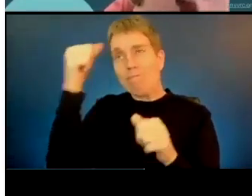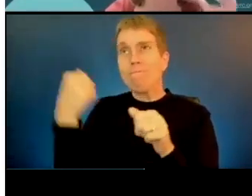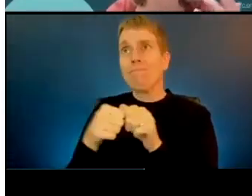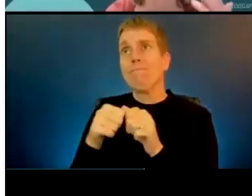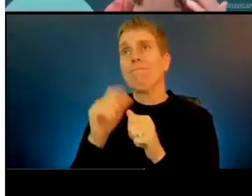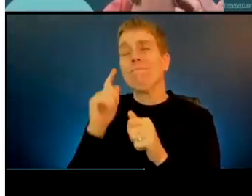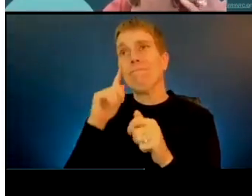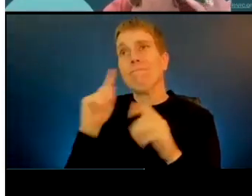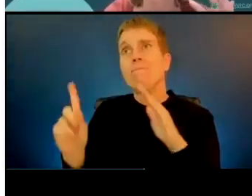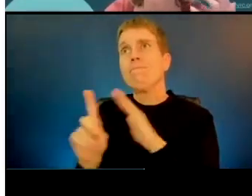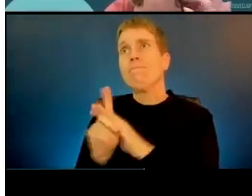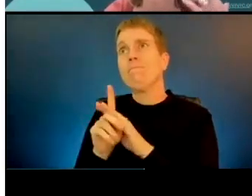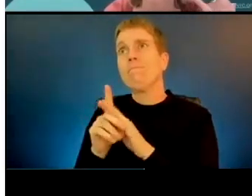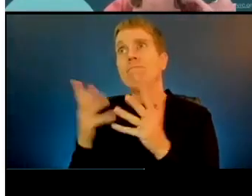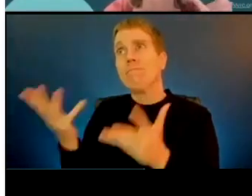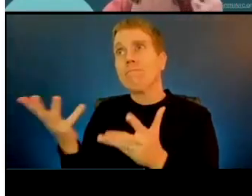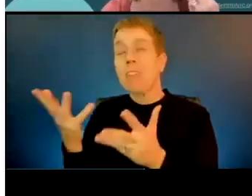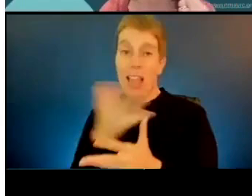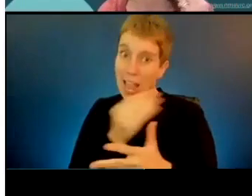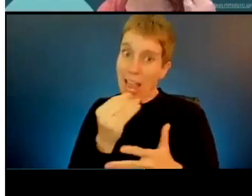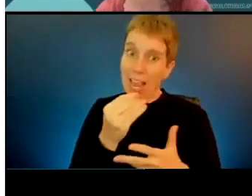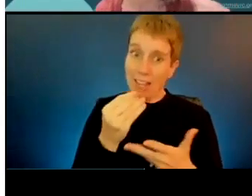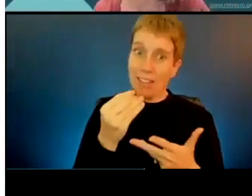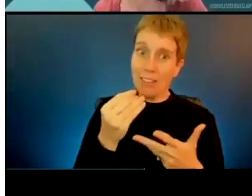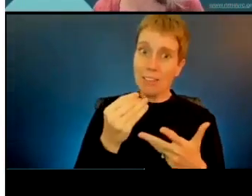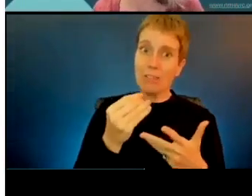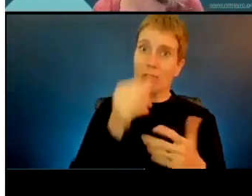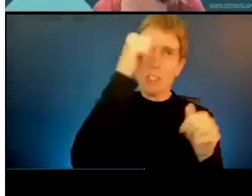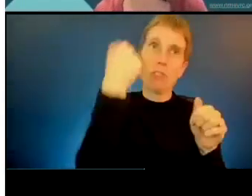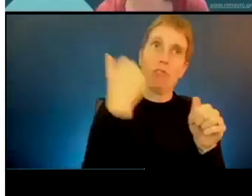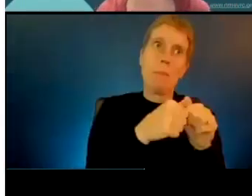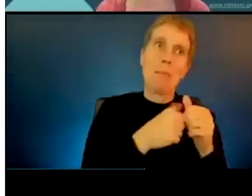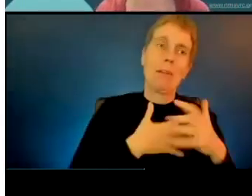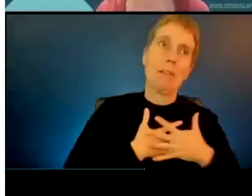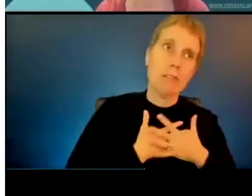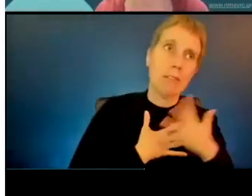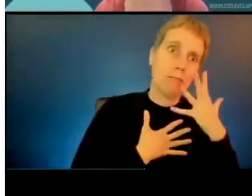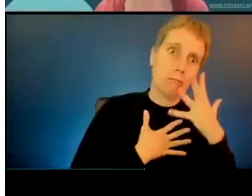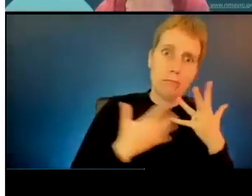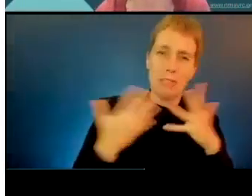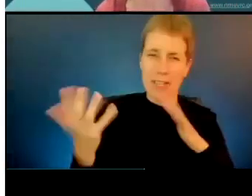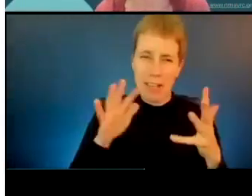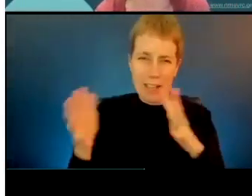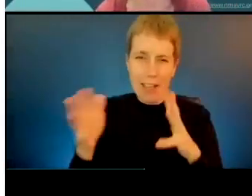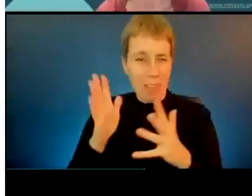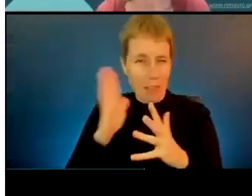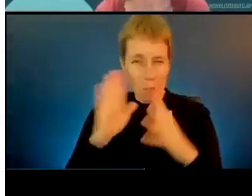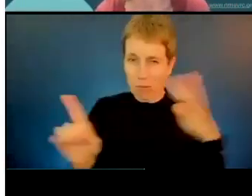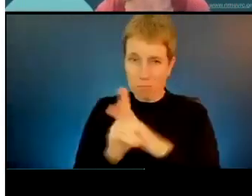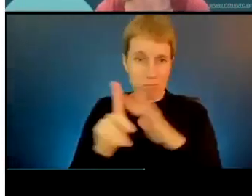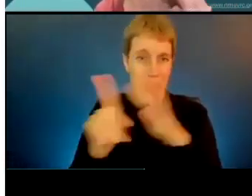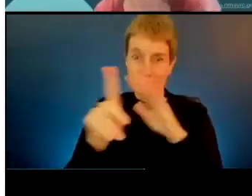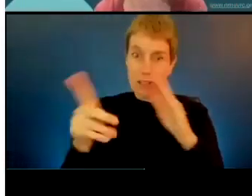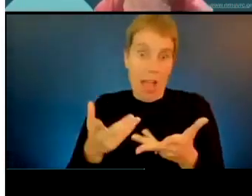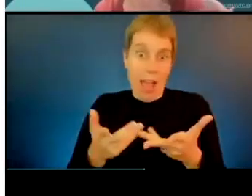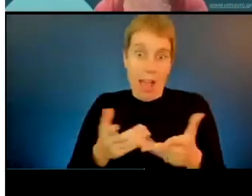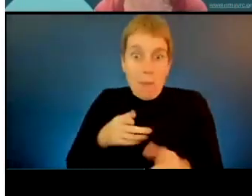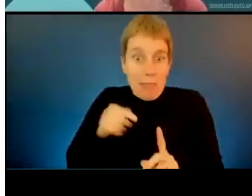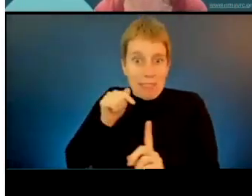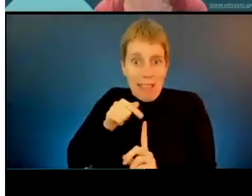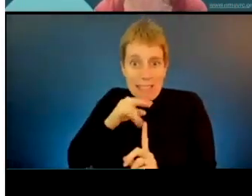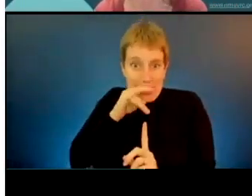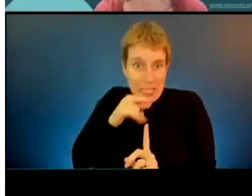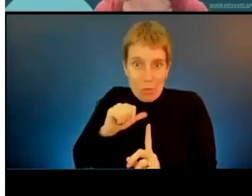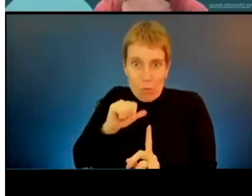and intrusive thoughts potentially about what happened to their caregiver, particularly if they weren't even there. They're still going to imagine